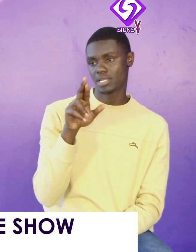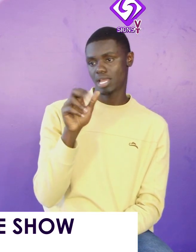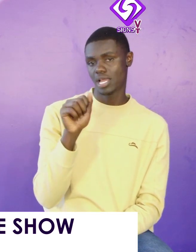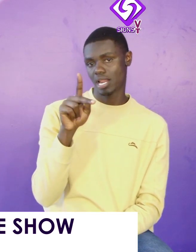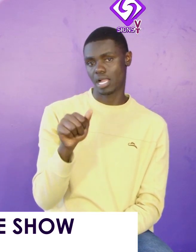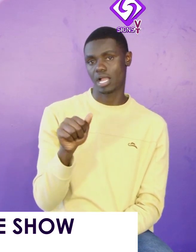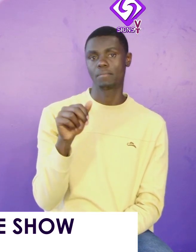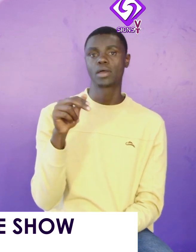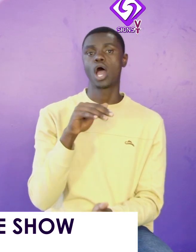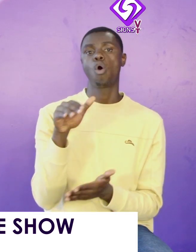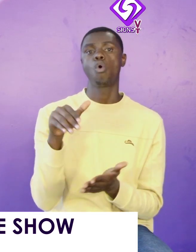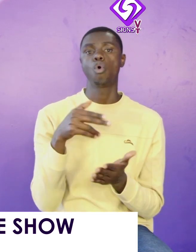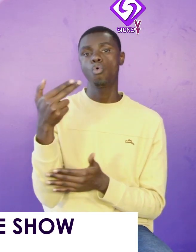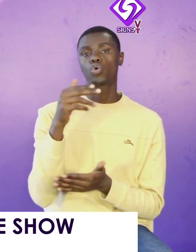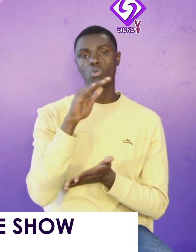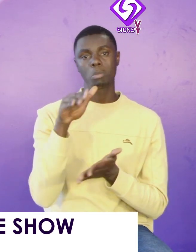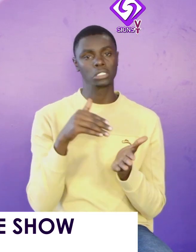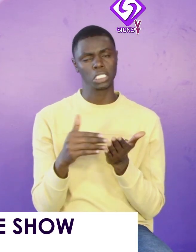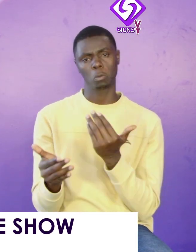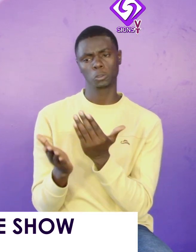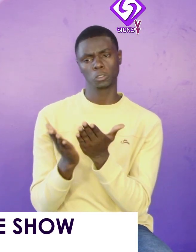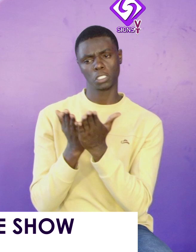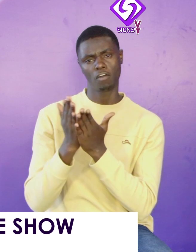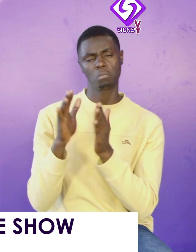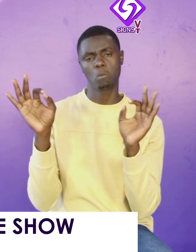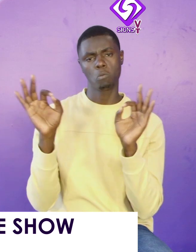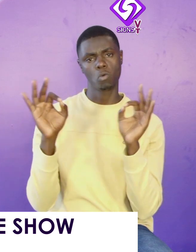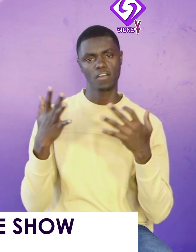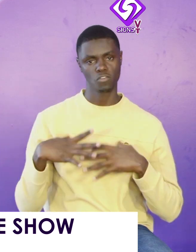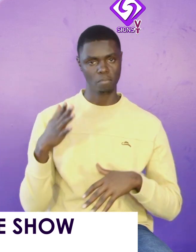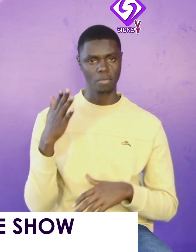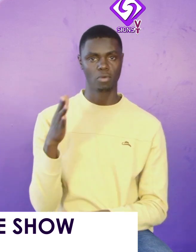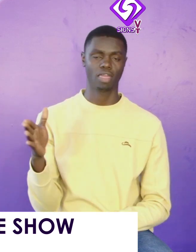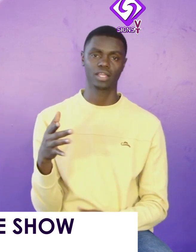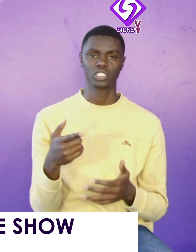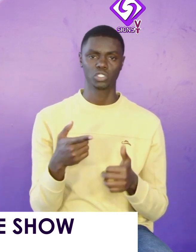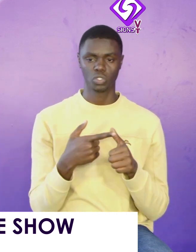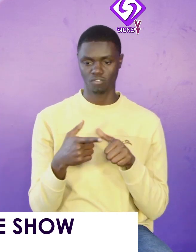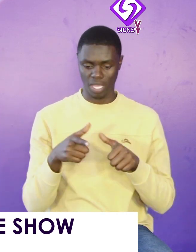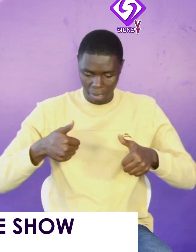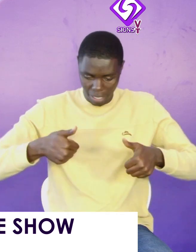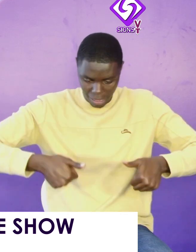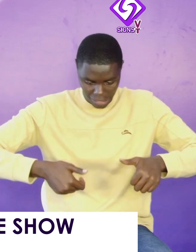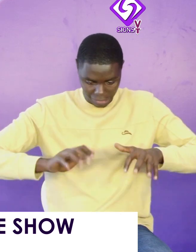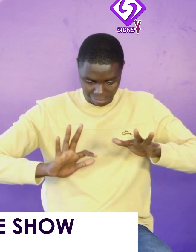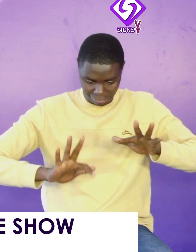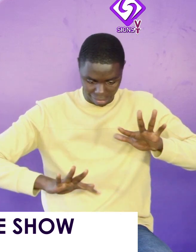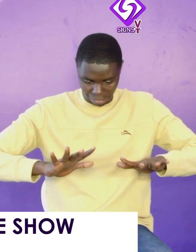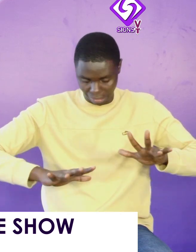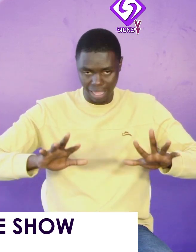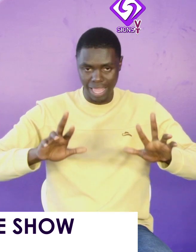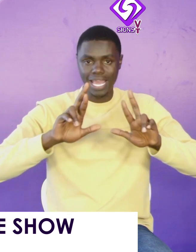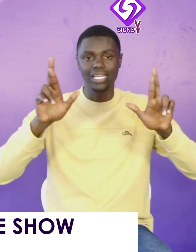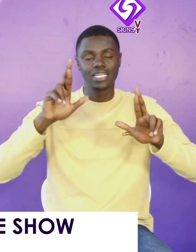Center? I was attended to by wonderful people there. They took my fingerprints in readiness for